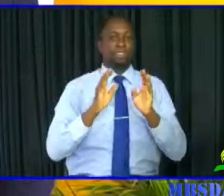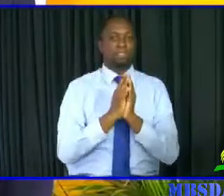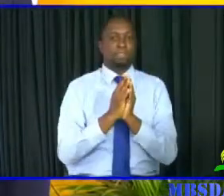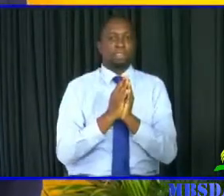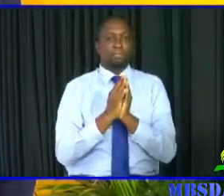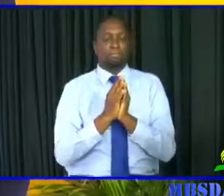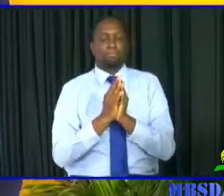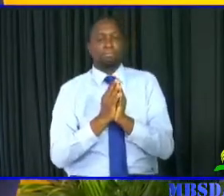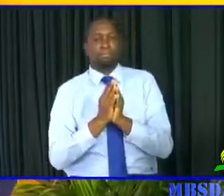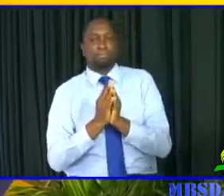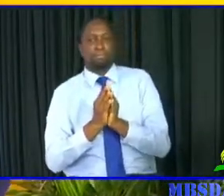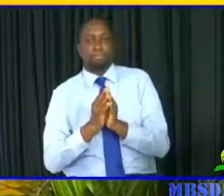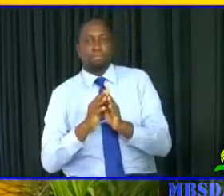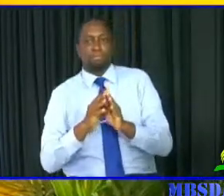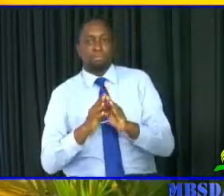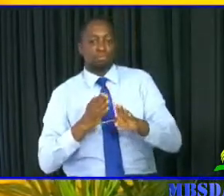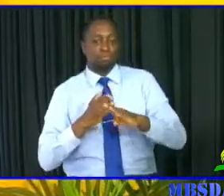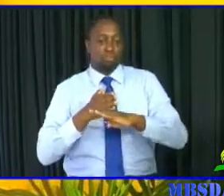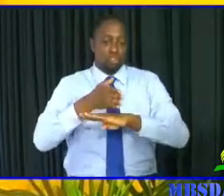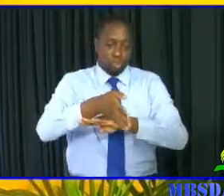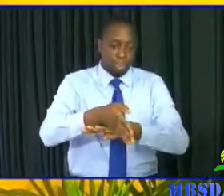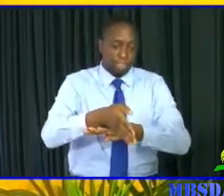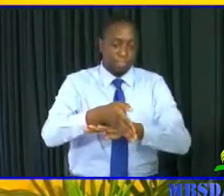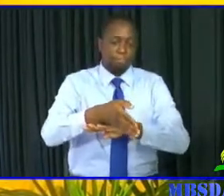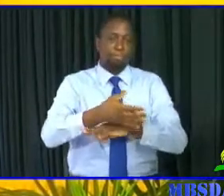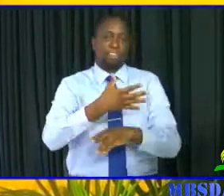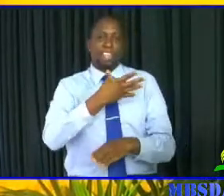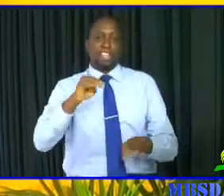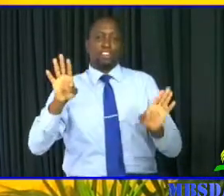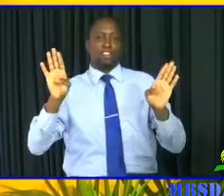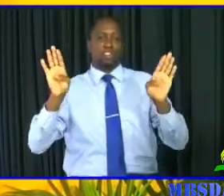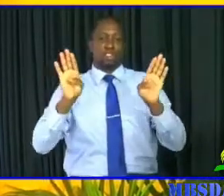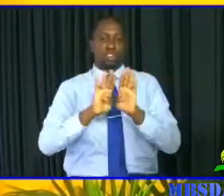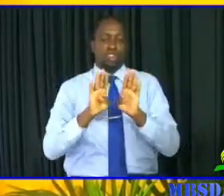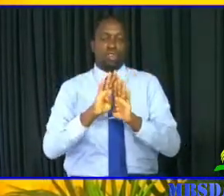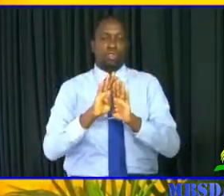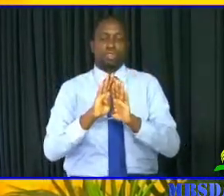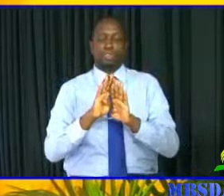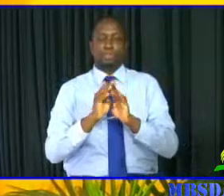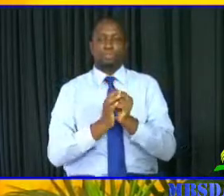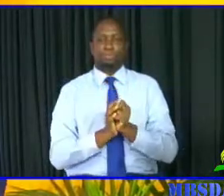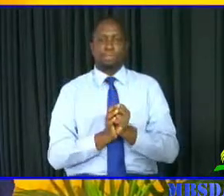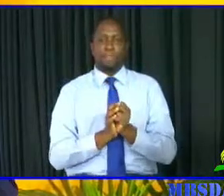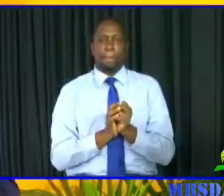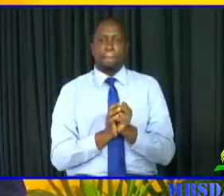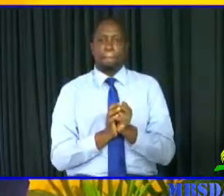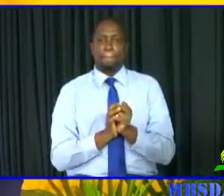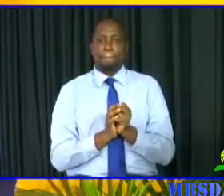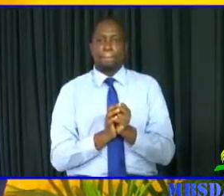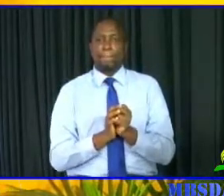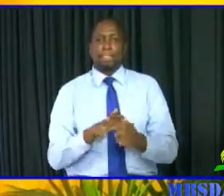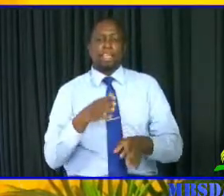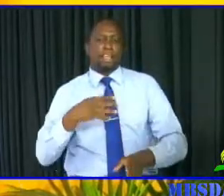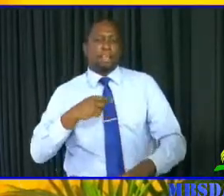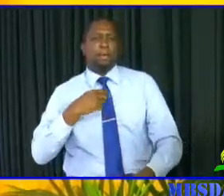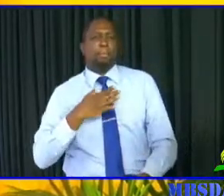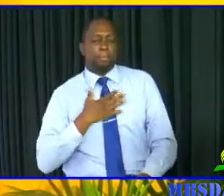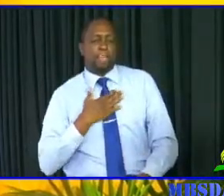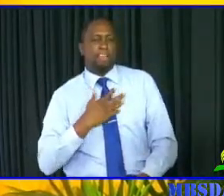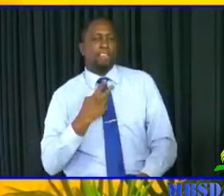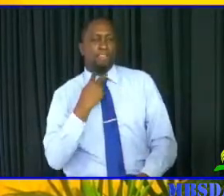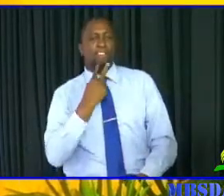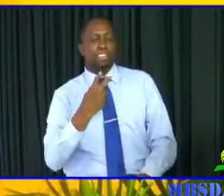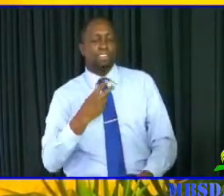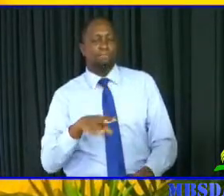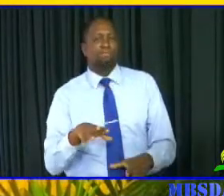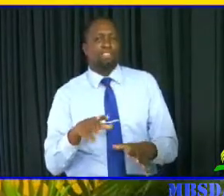must confess that folk have been praying for me and my voice, and I pray that God will be with me. I should